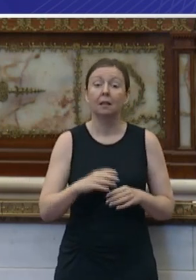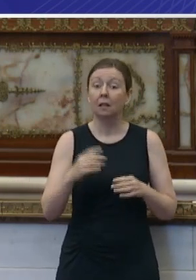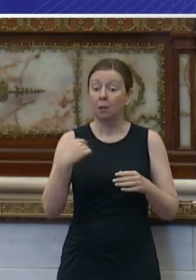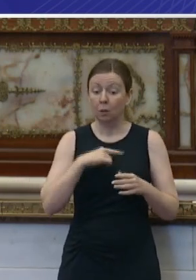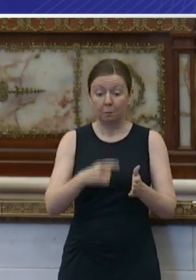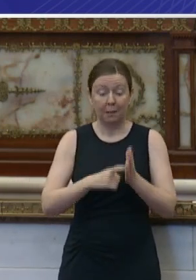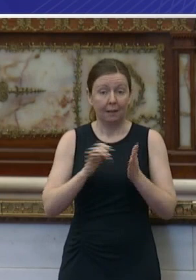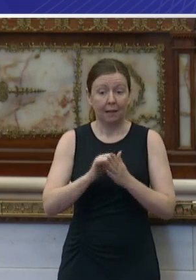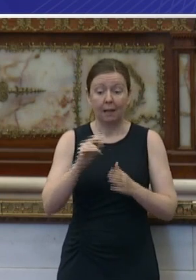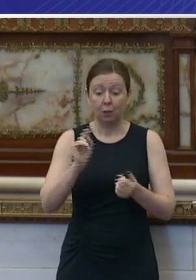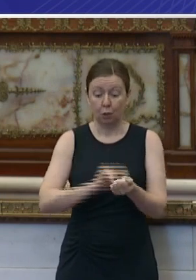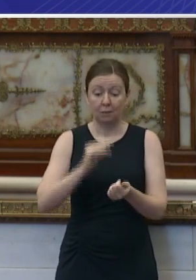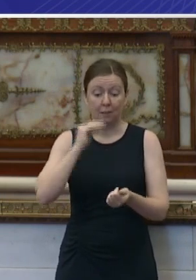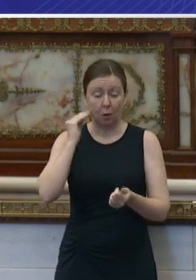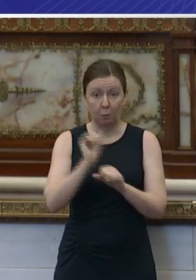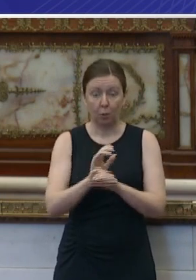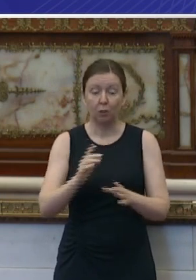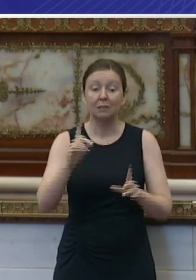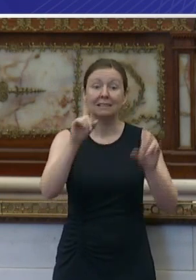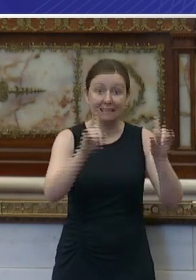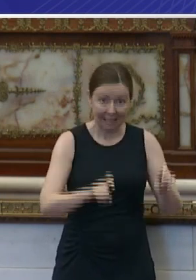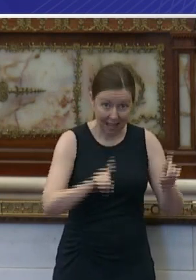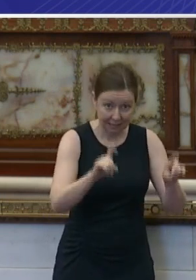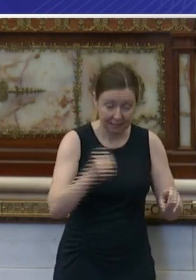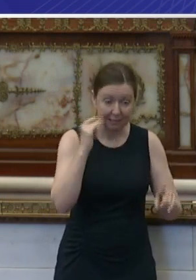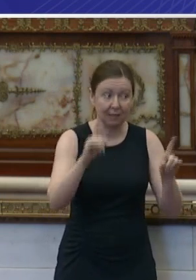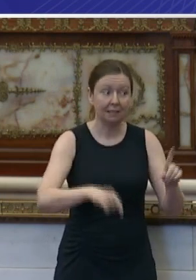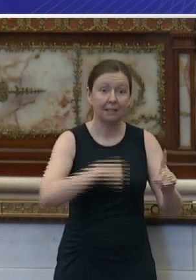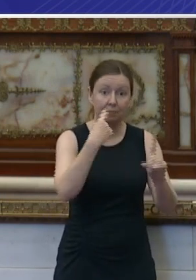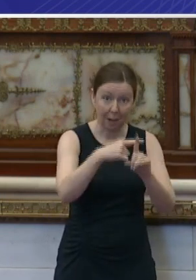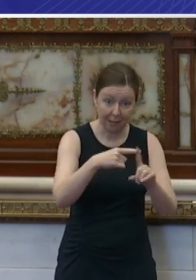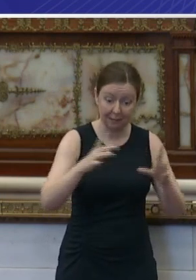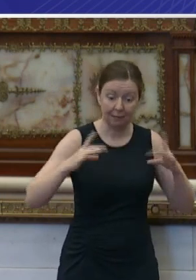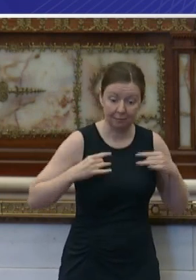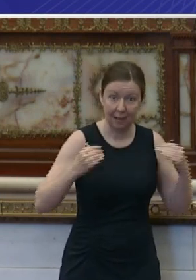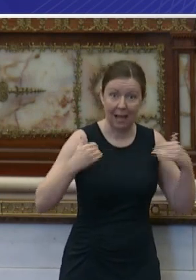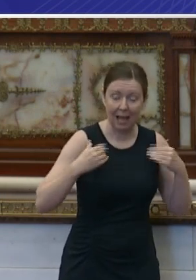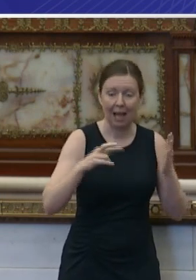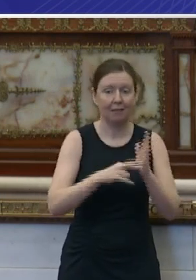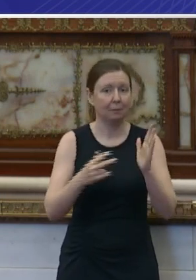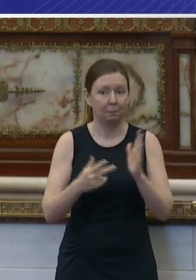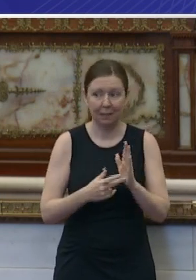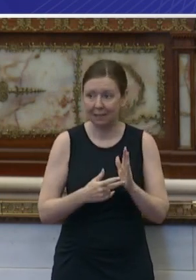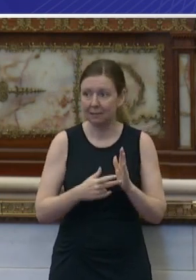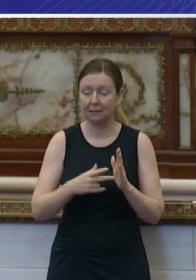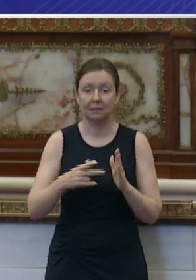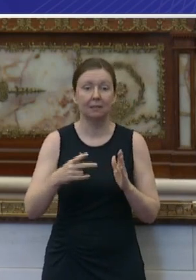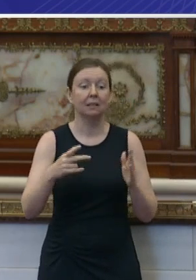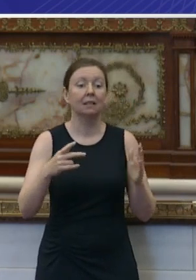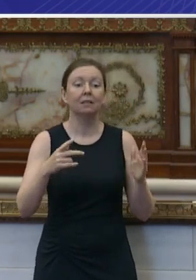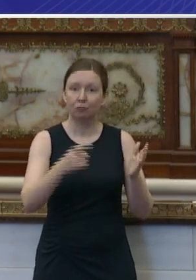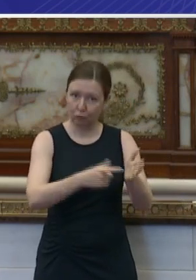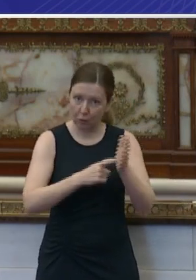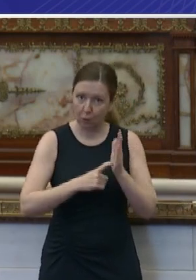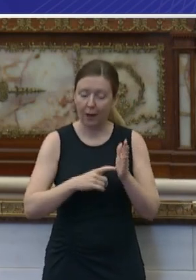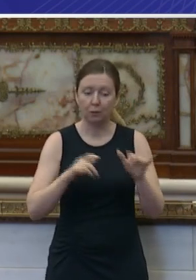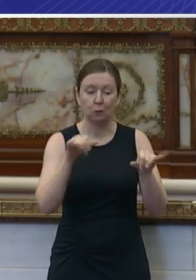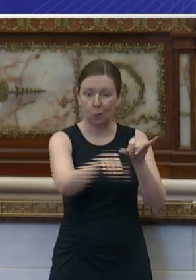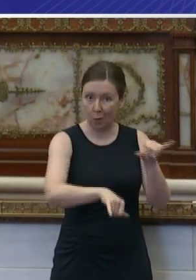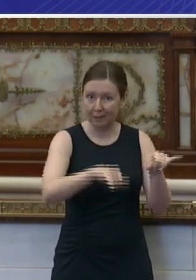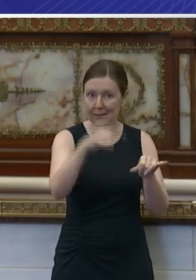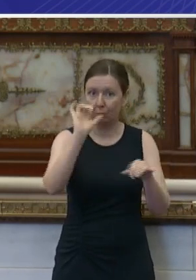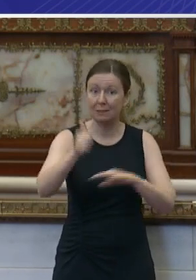that nursing home workers become tested, and if they test positive, then they are not asymptomatic, then they are required to quarantine